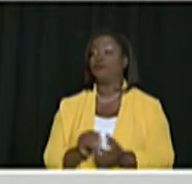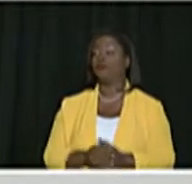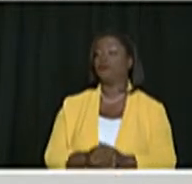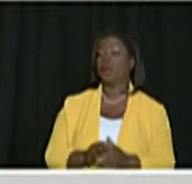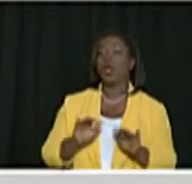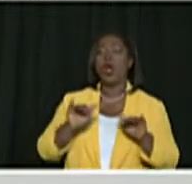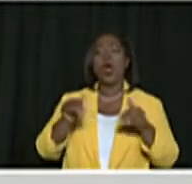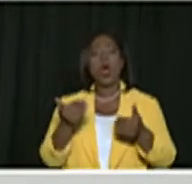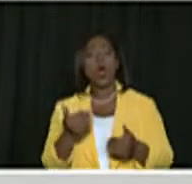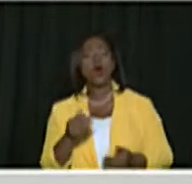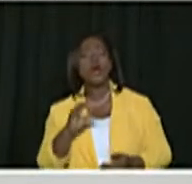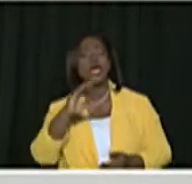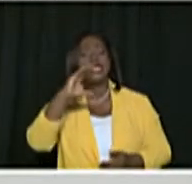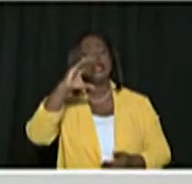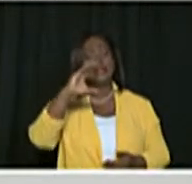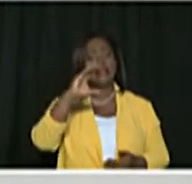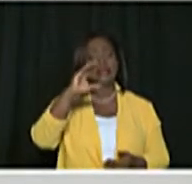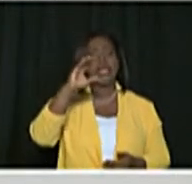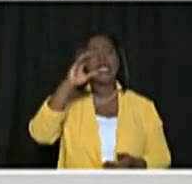CPFSA